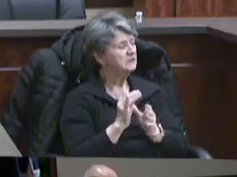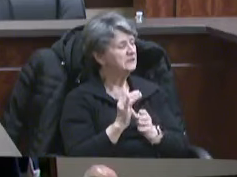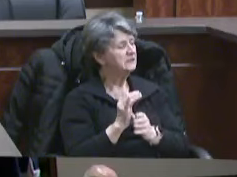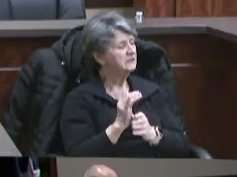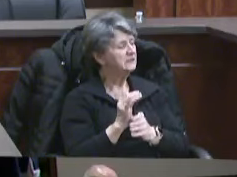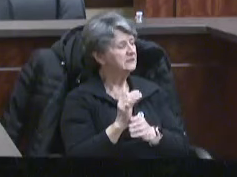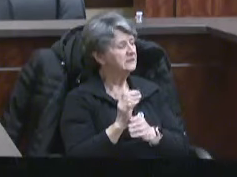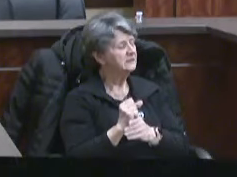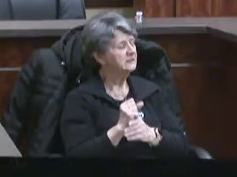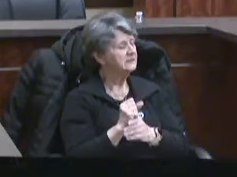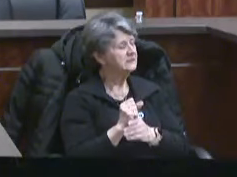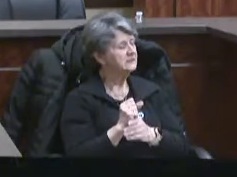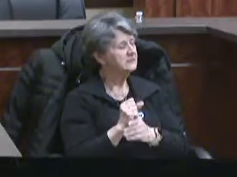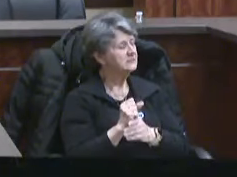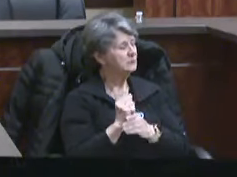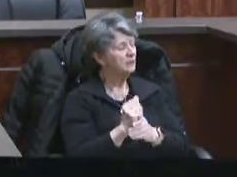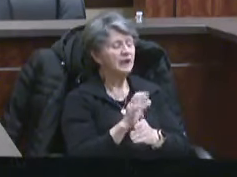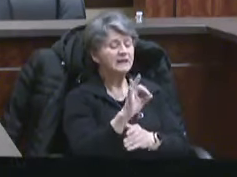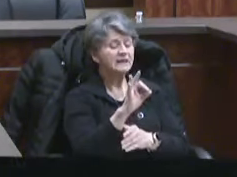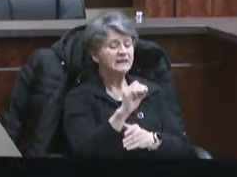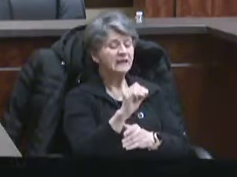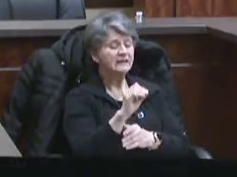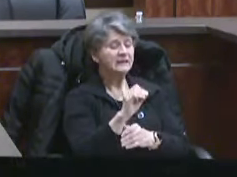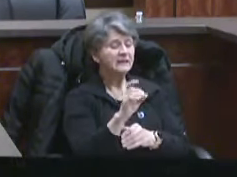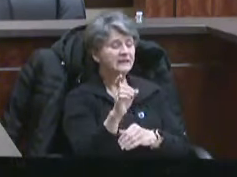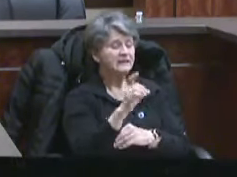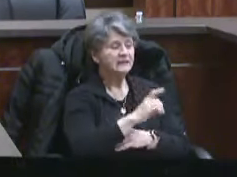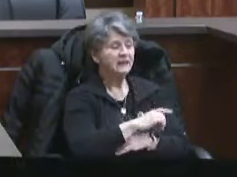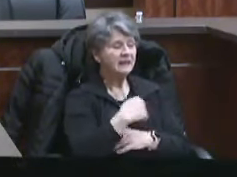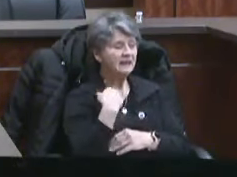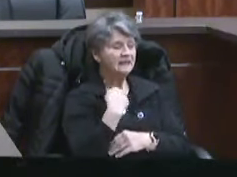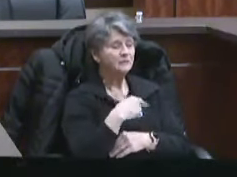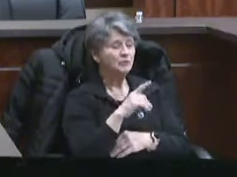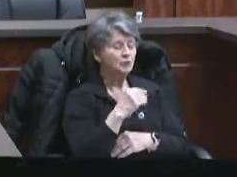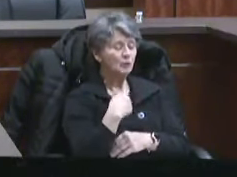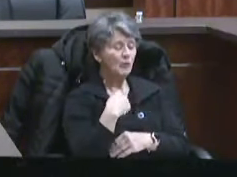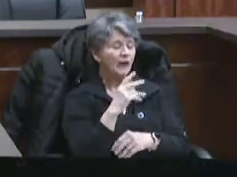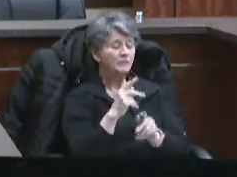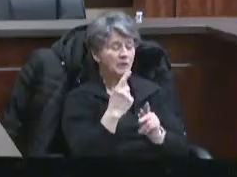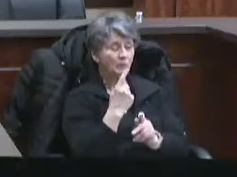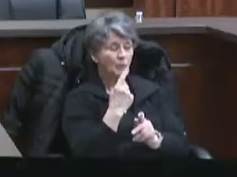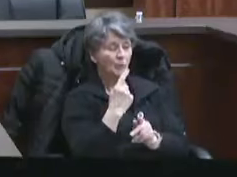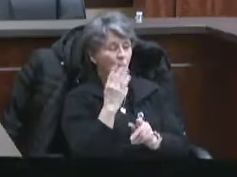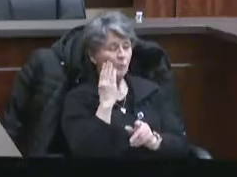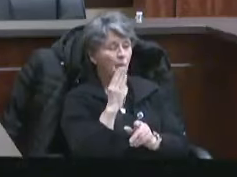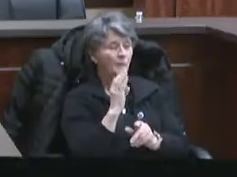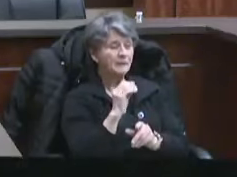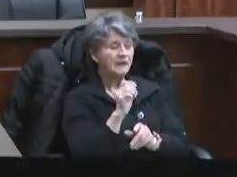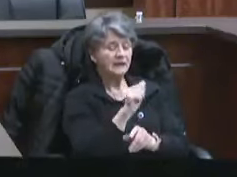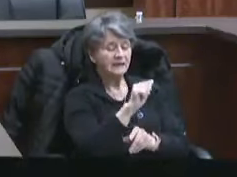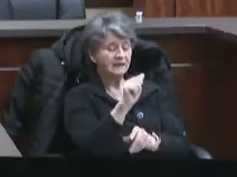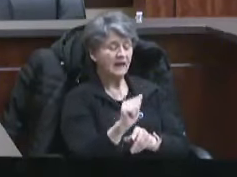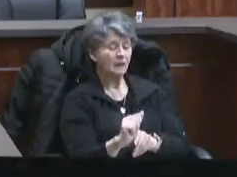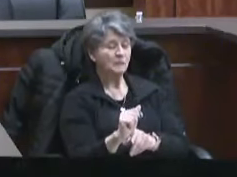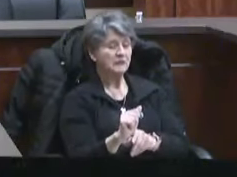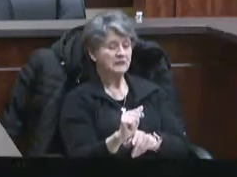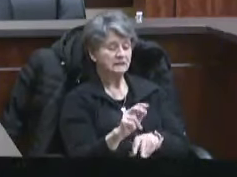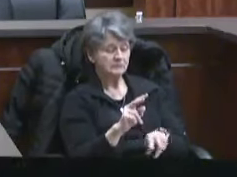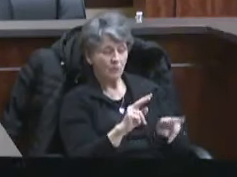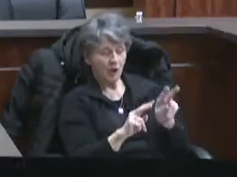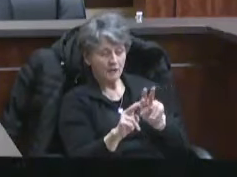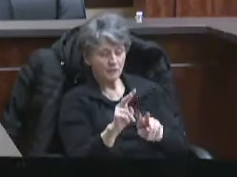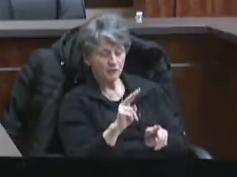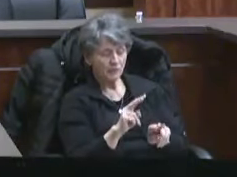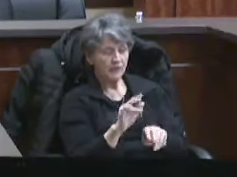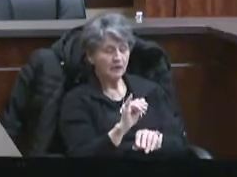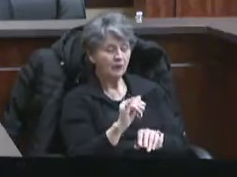is moving along the 90-day session. We do have people that will be in Annapolis monitoring, as well as members